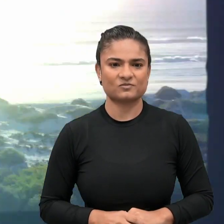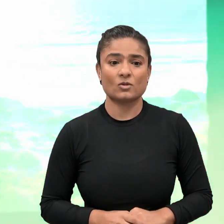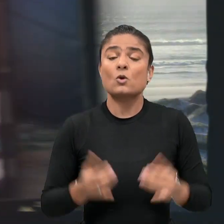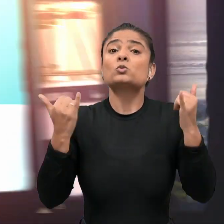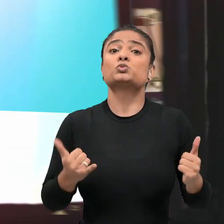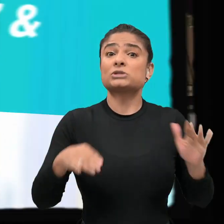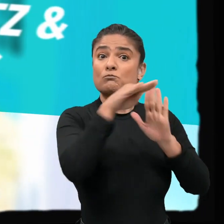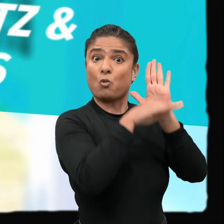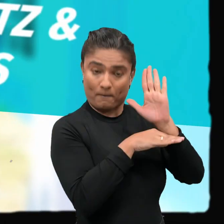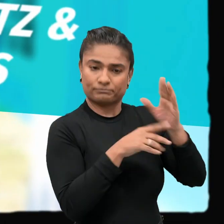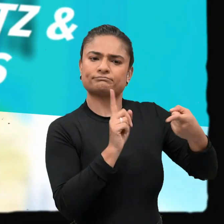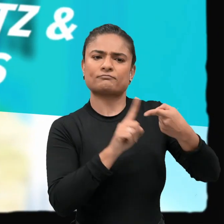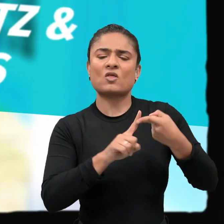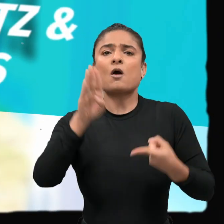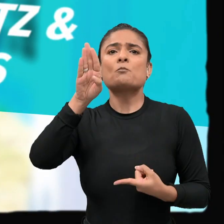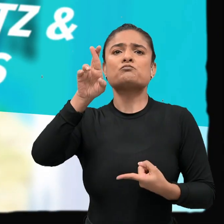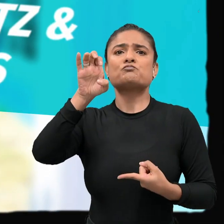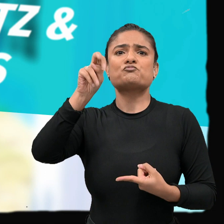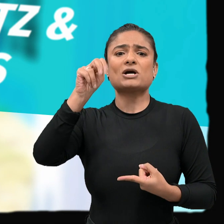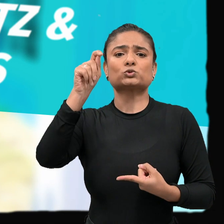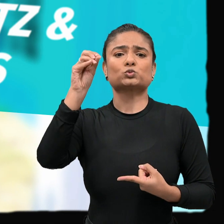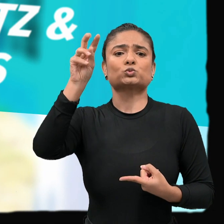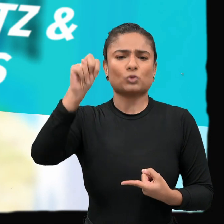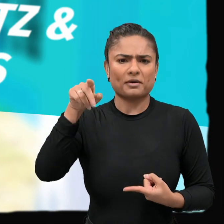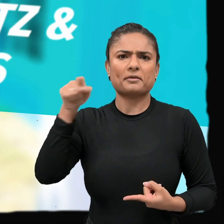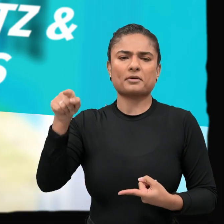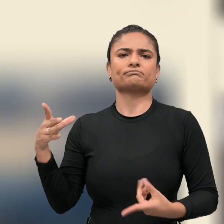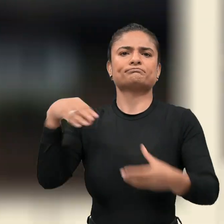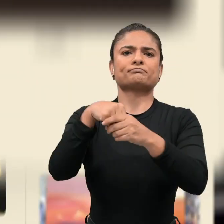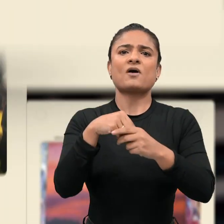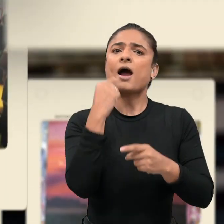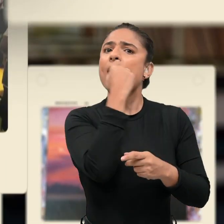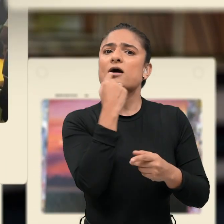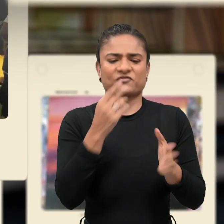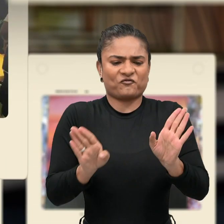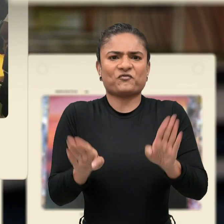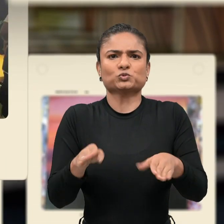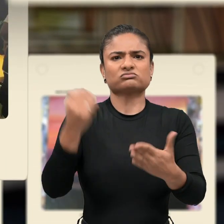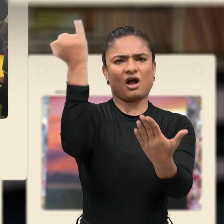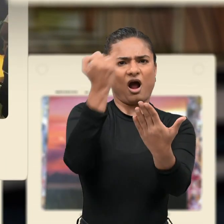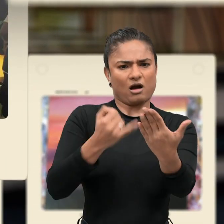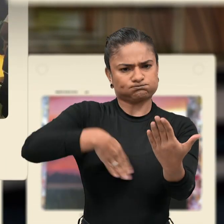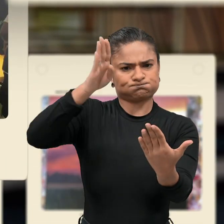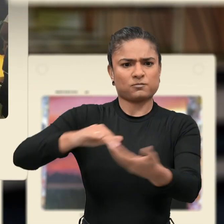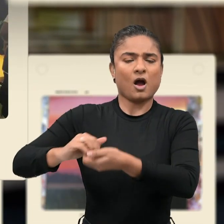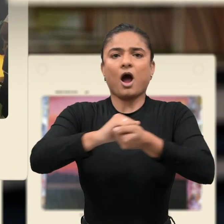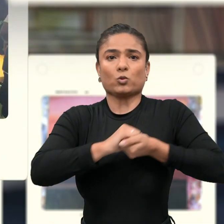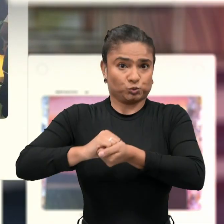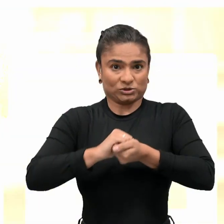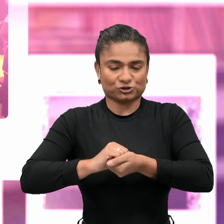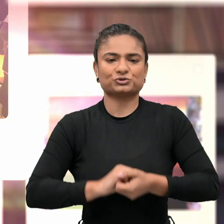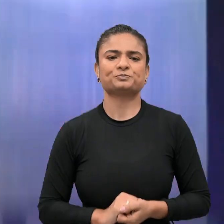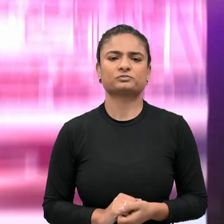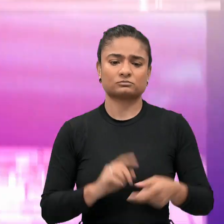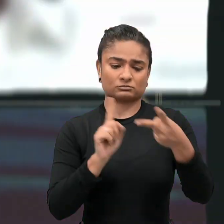In today's show, we visit Brenton Swartz and Martin Sodoms, members of the Association of Mouth and Foot Painting